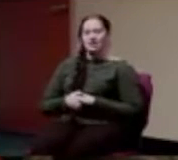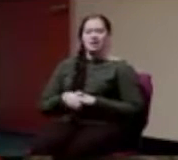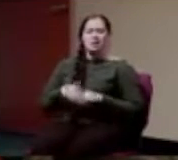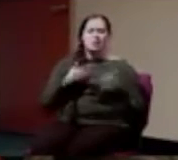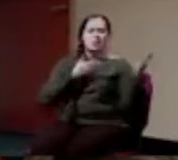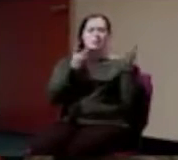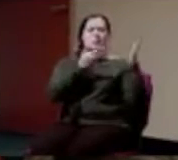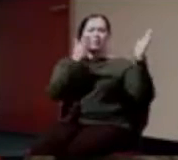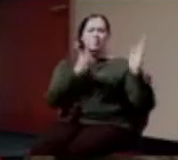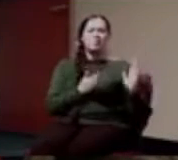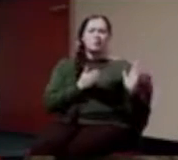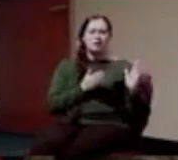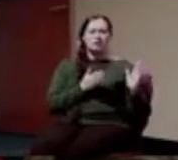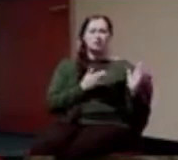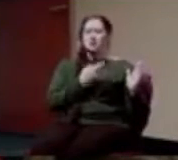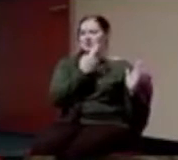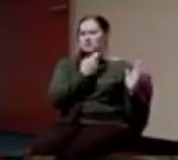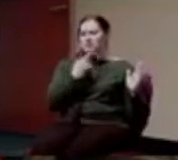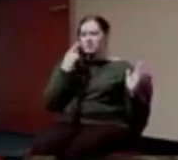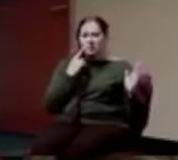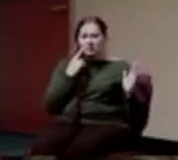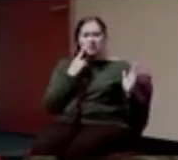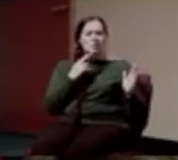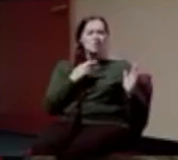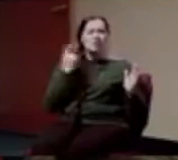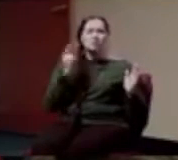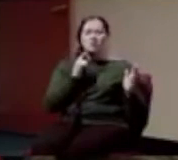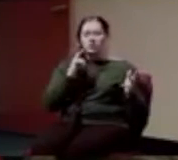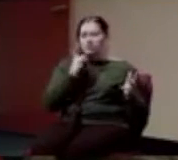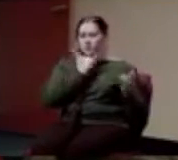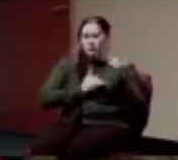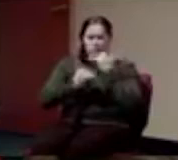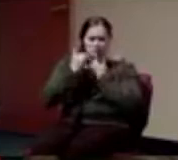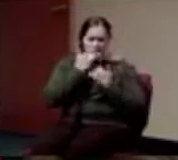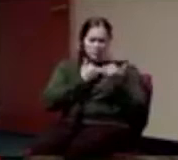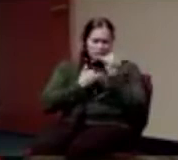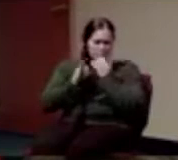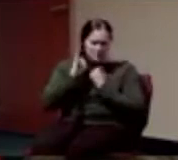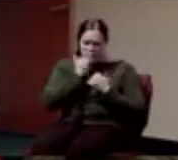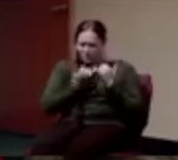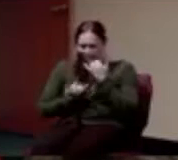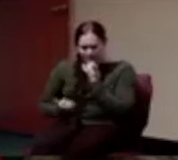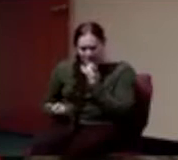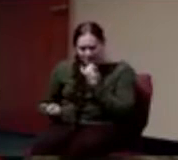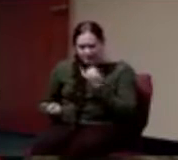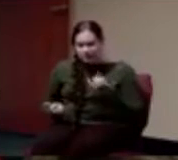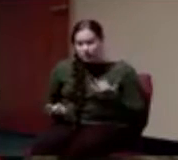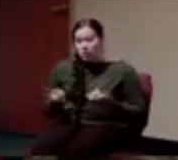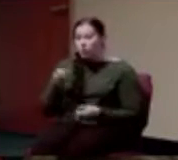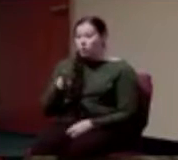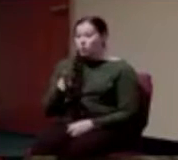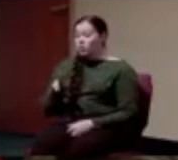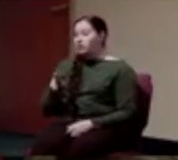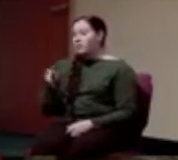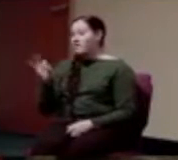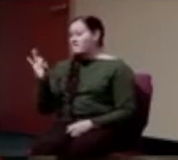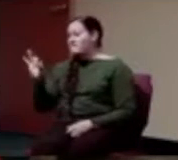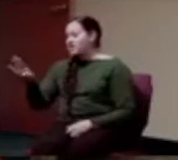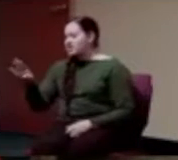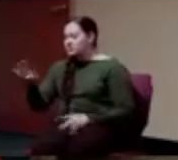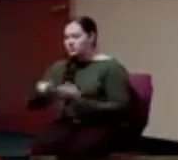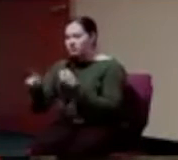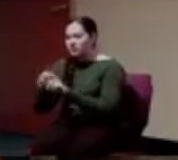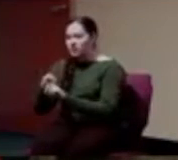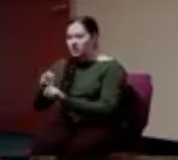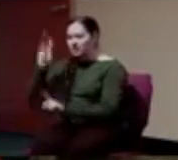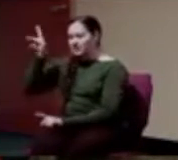orders, constantly on her phone, all the way to the Facebook friend who is posting completely differing political opinions than you are. all of us bear the